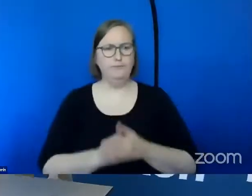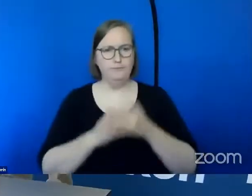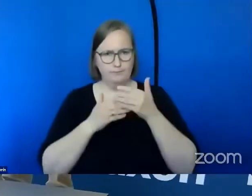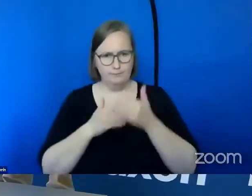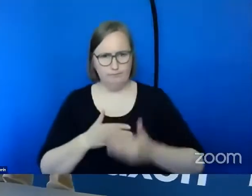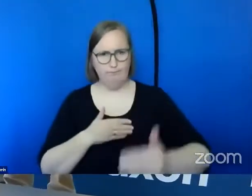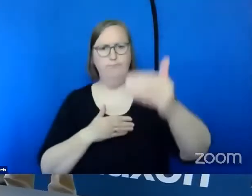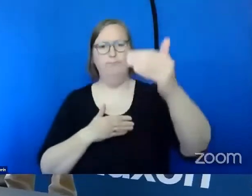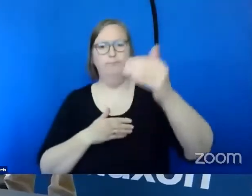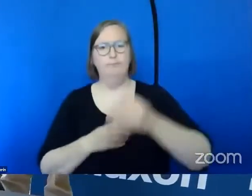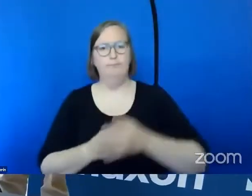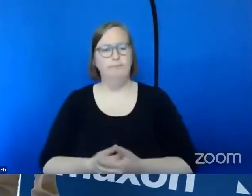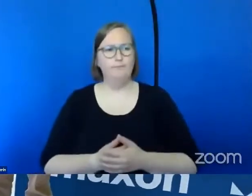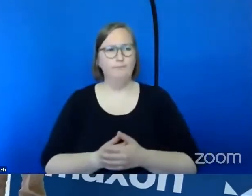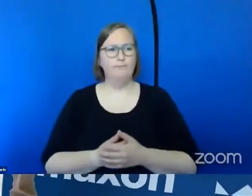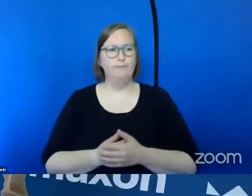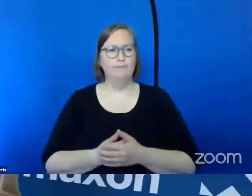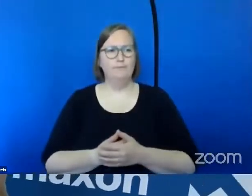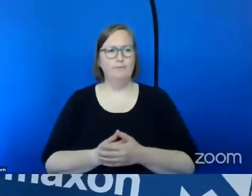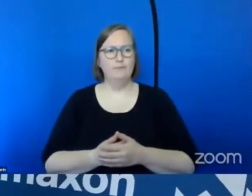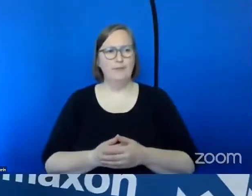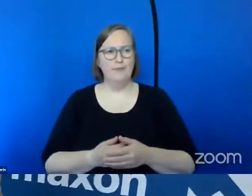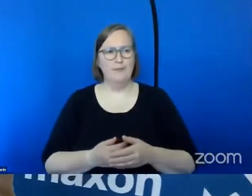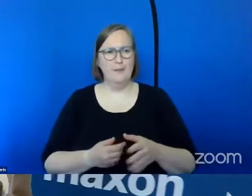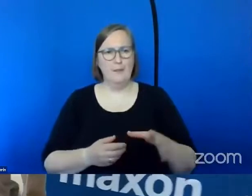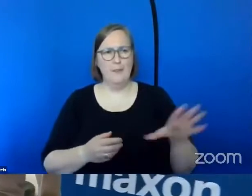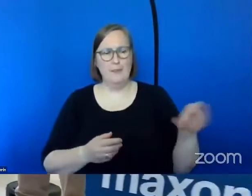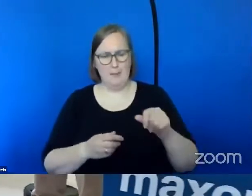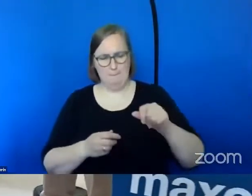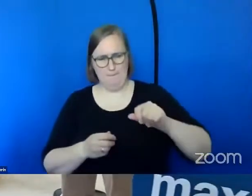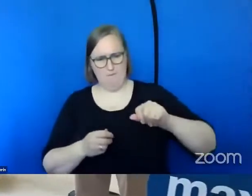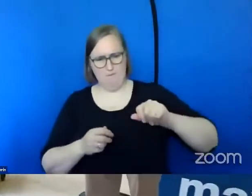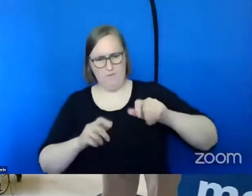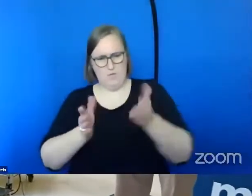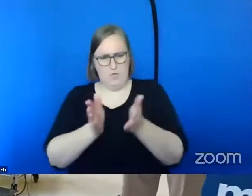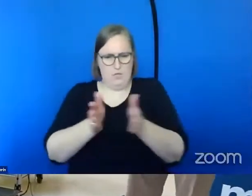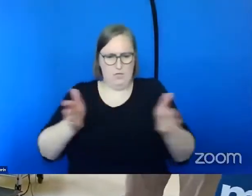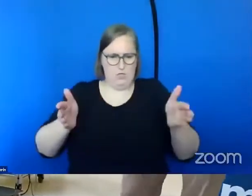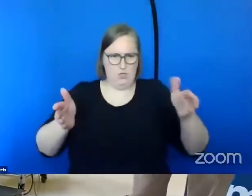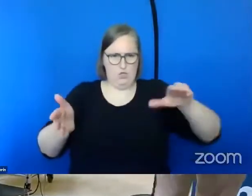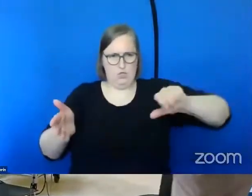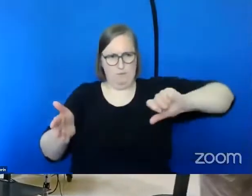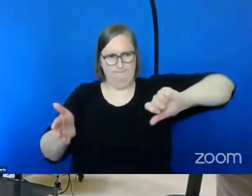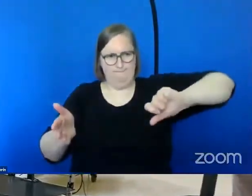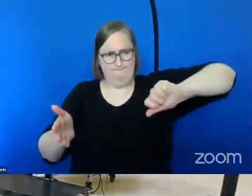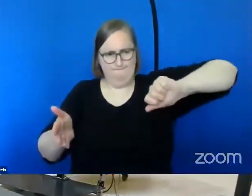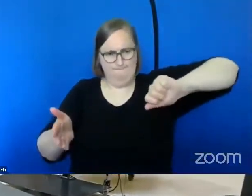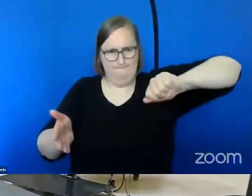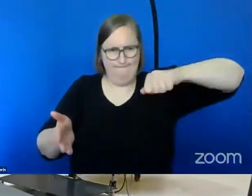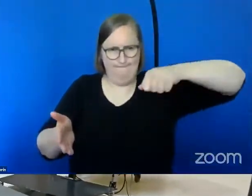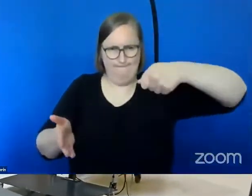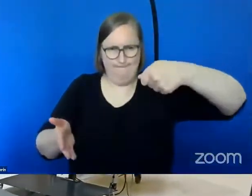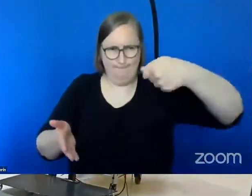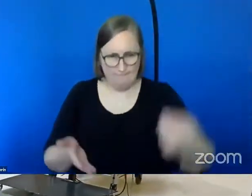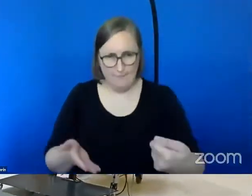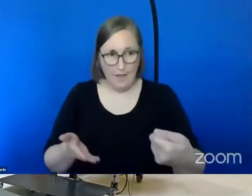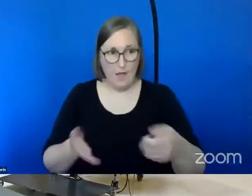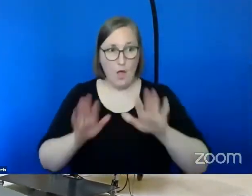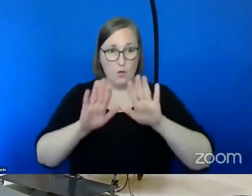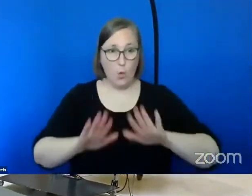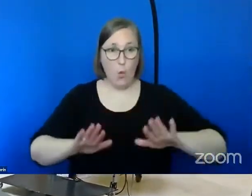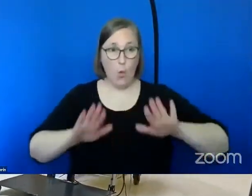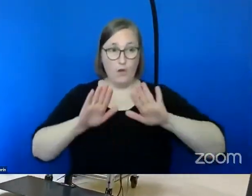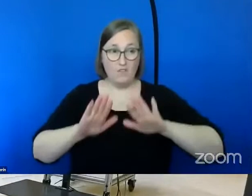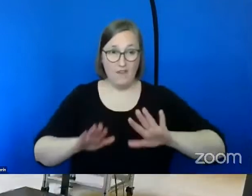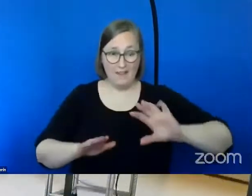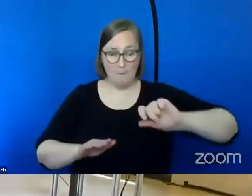then a quick full turn. Takes the box out of the way. Goes for the coin, credit